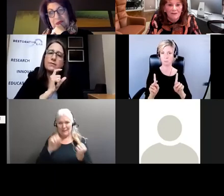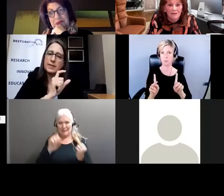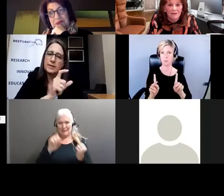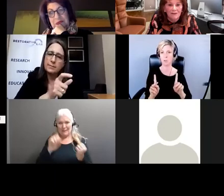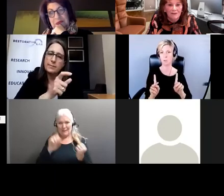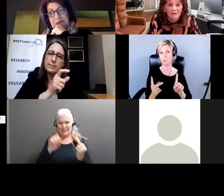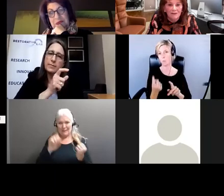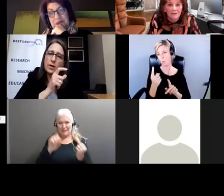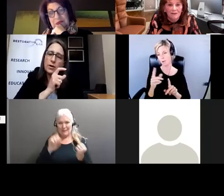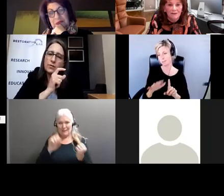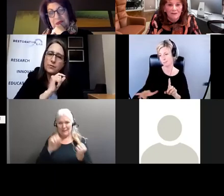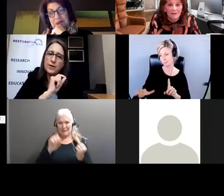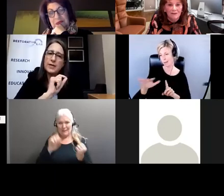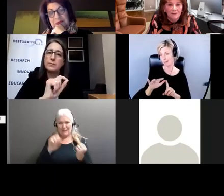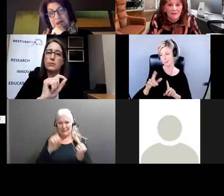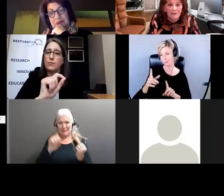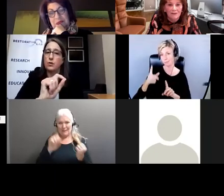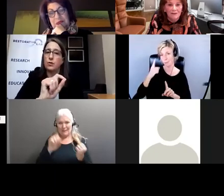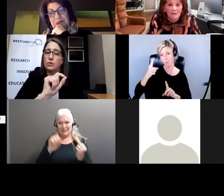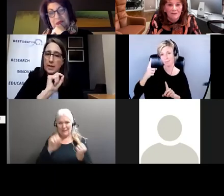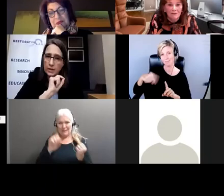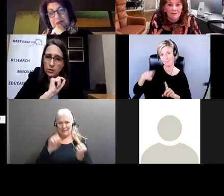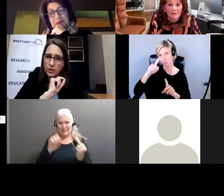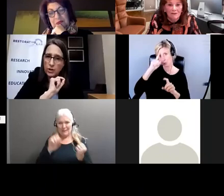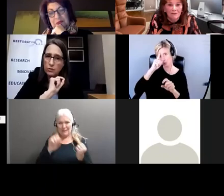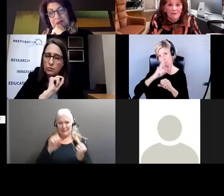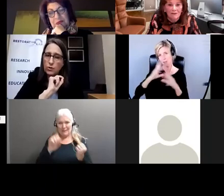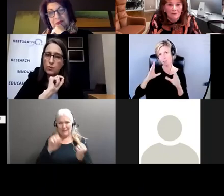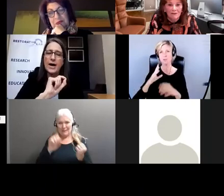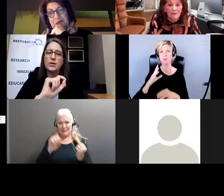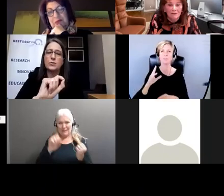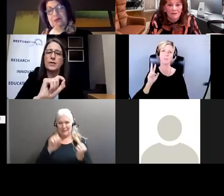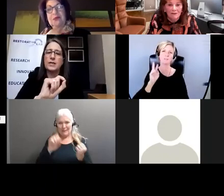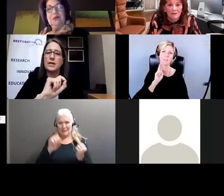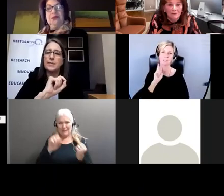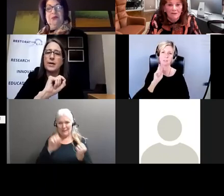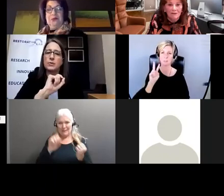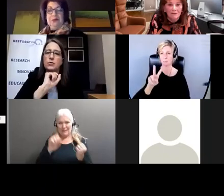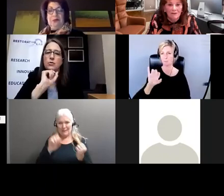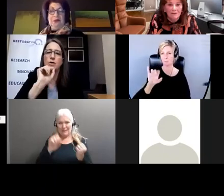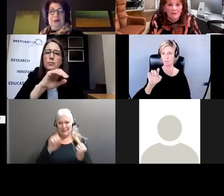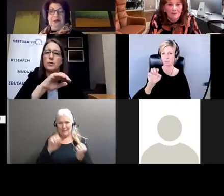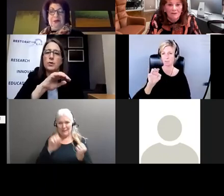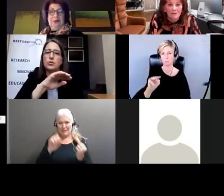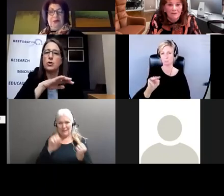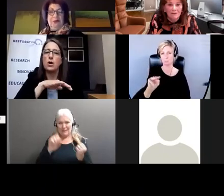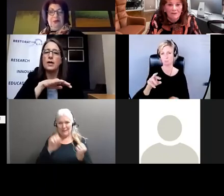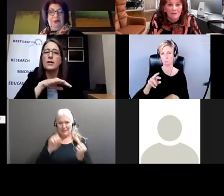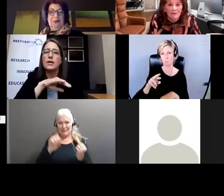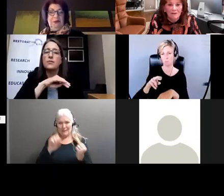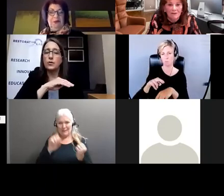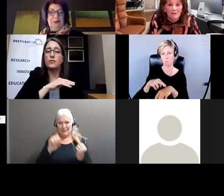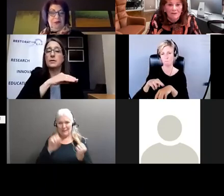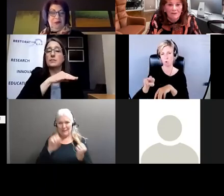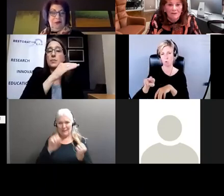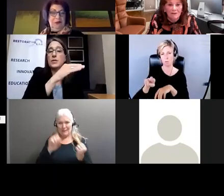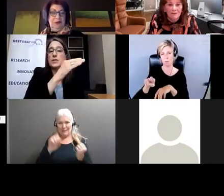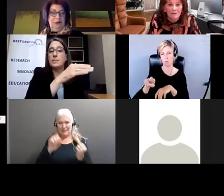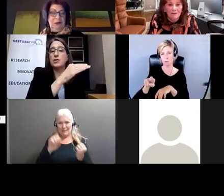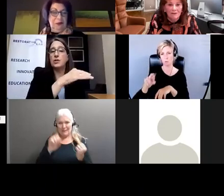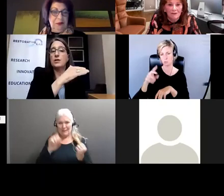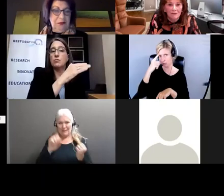imagine victim referrals, like so that you actually think about a restorative approach, not for the